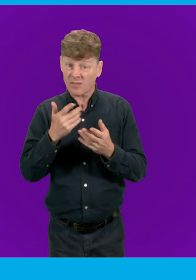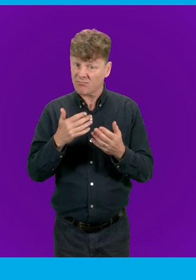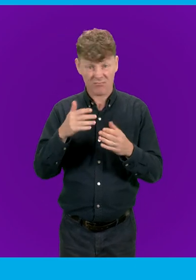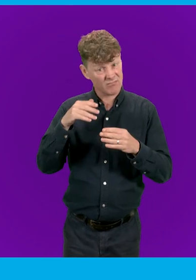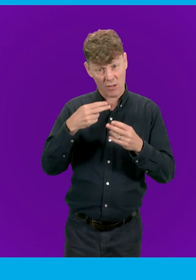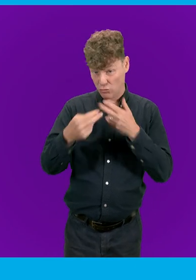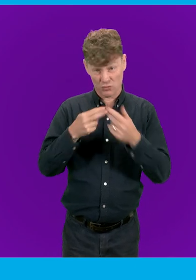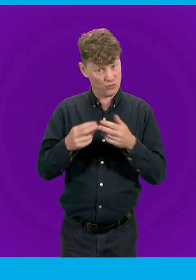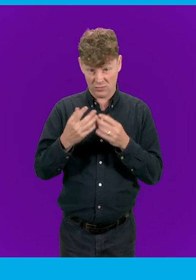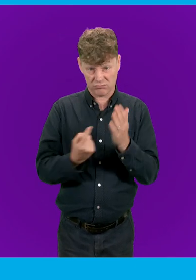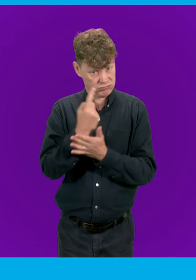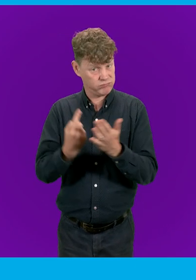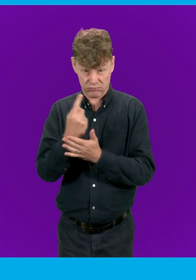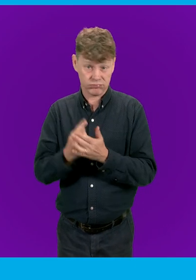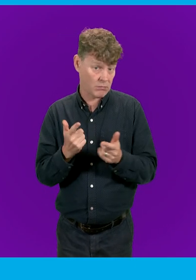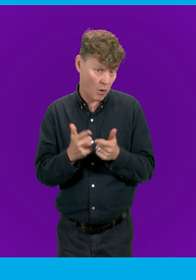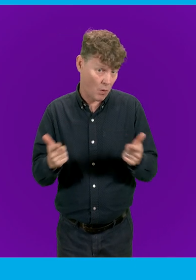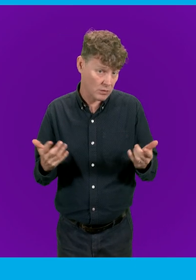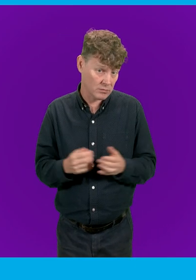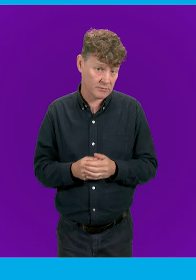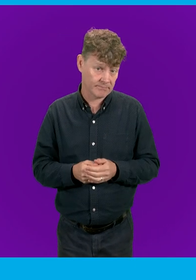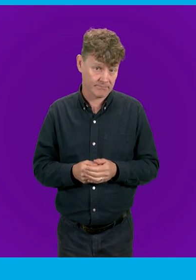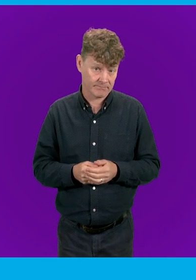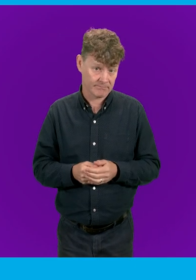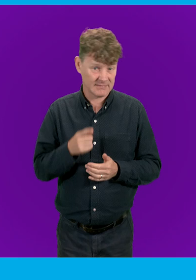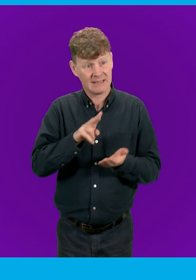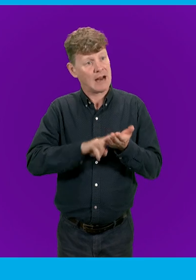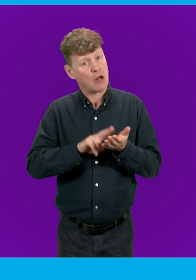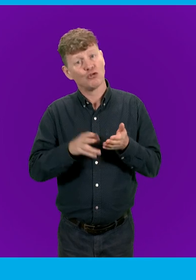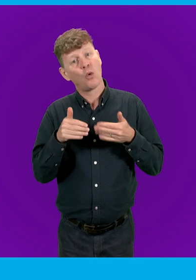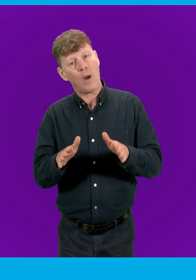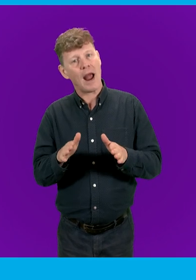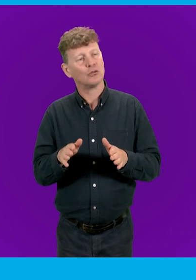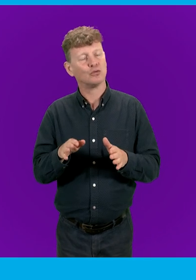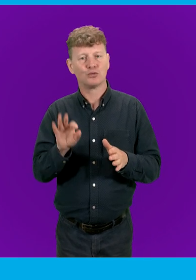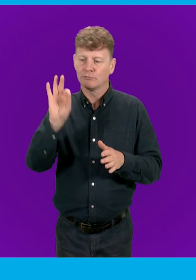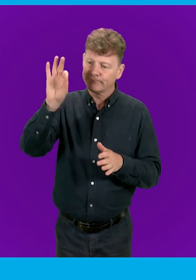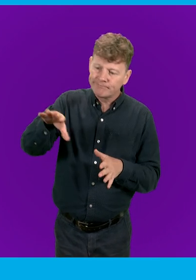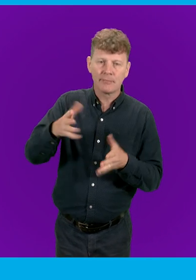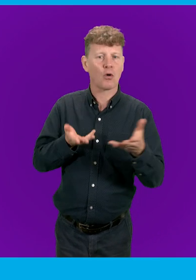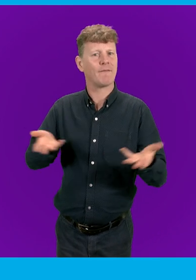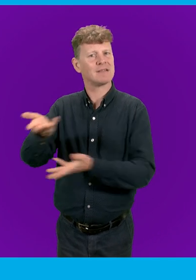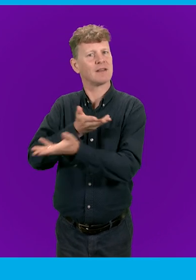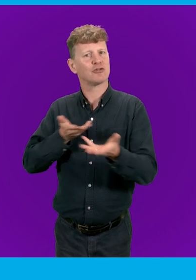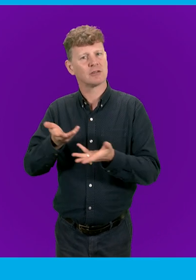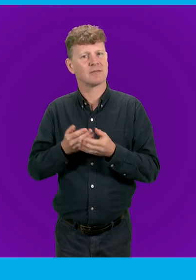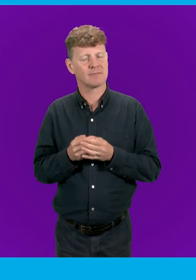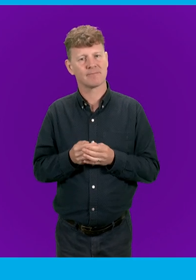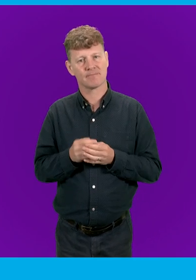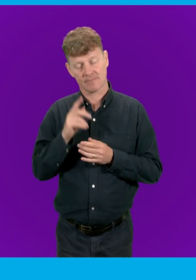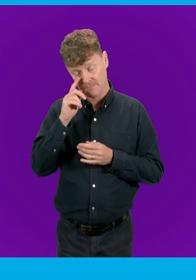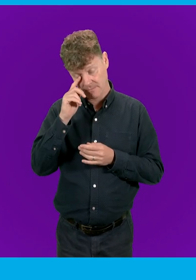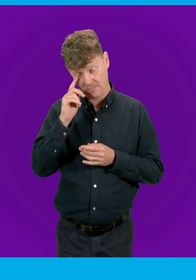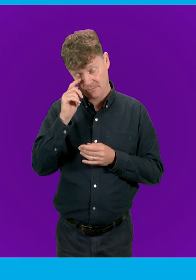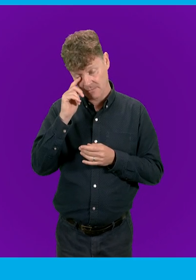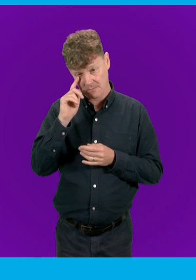lot. And so that is a sort of natural way to spark conversations as well. But partly